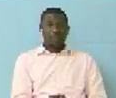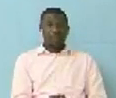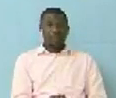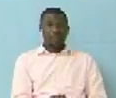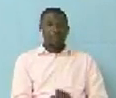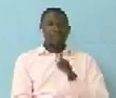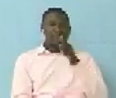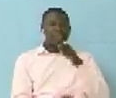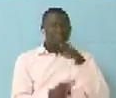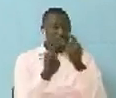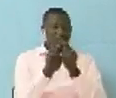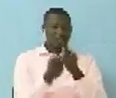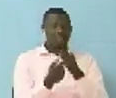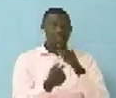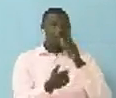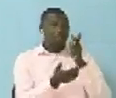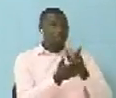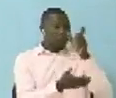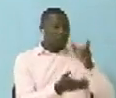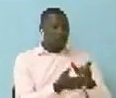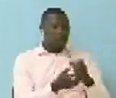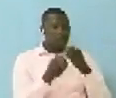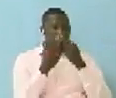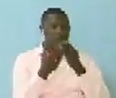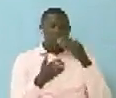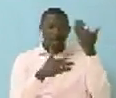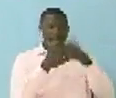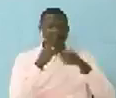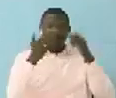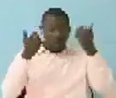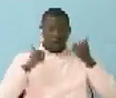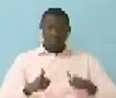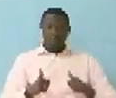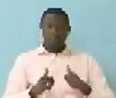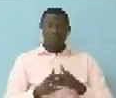This thing he said never happened.